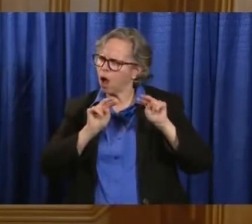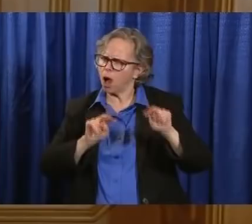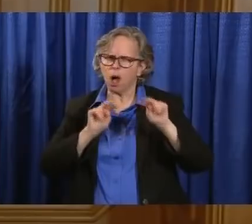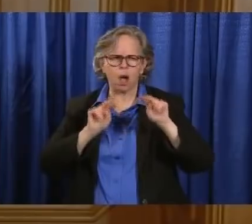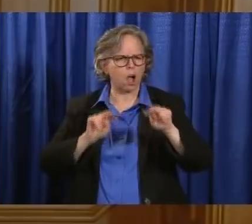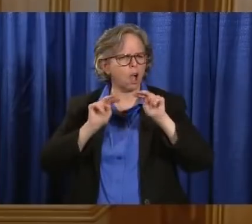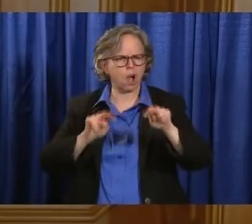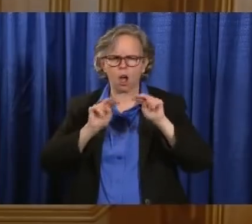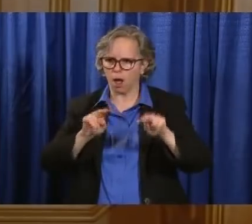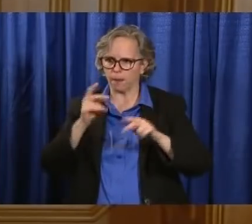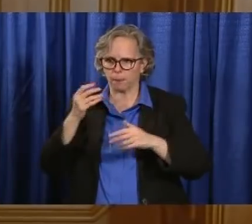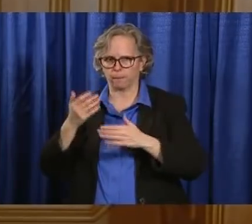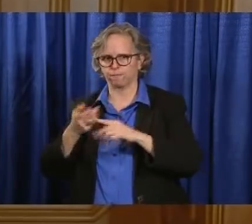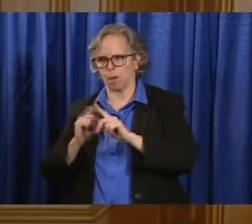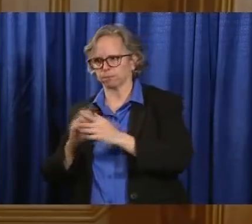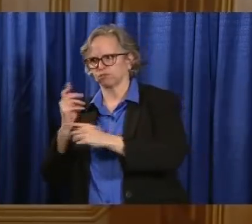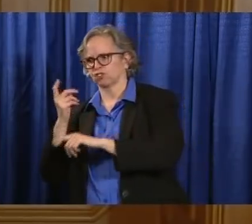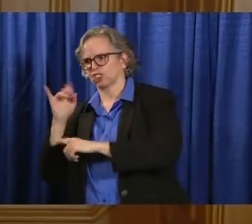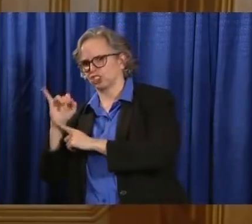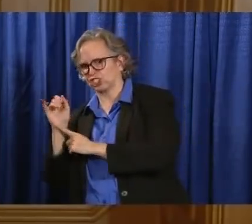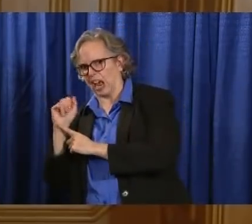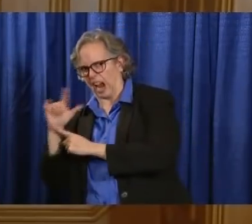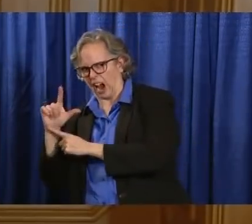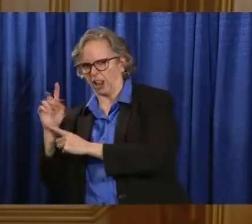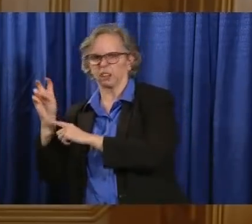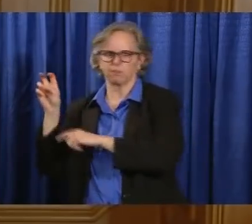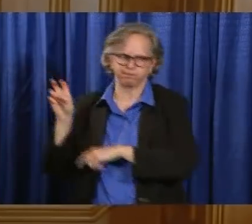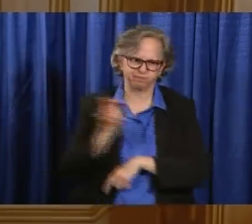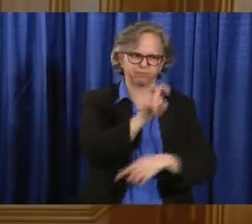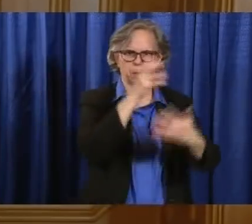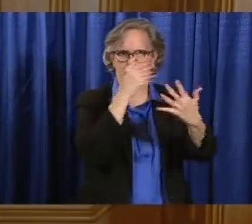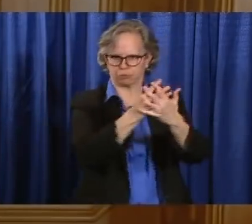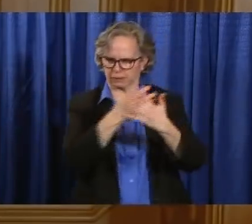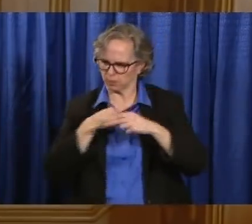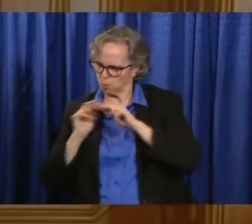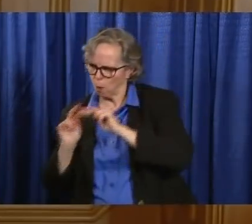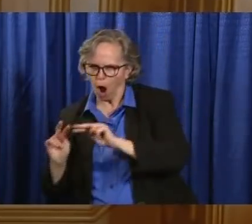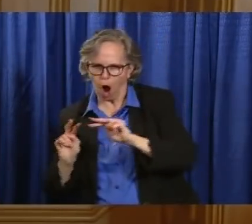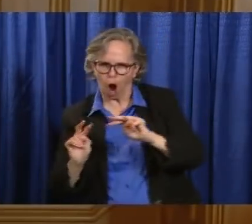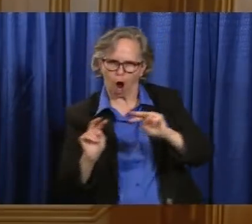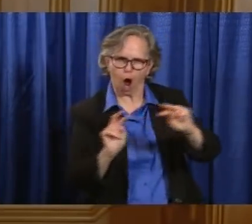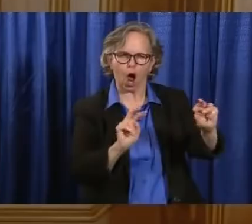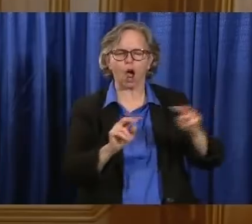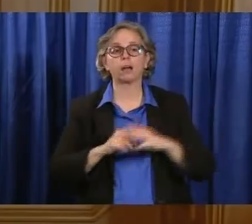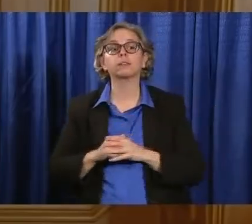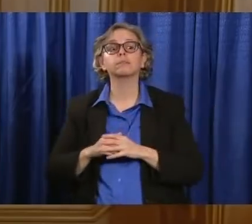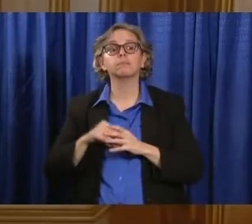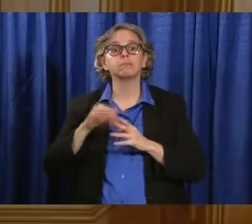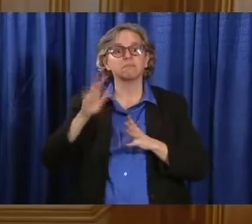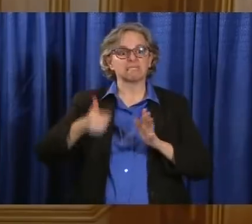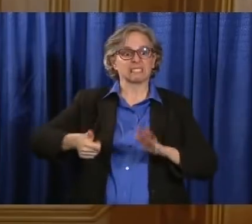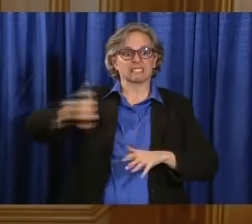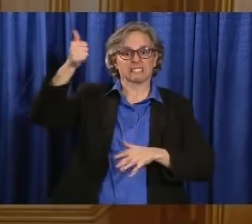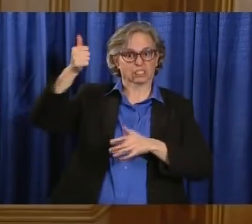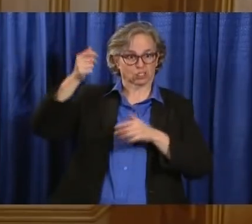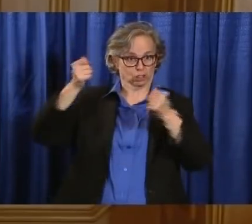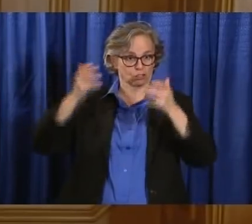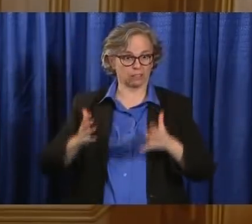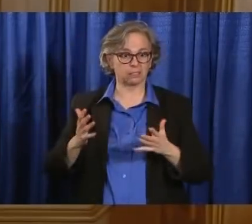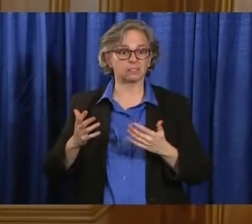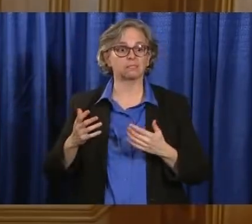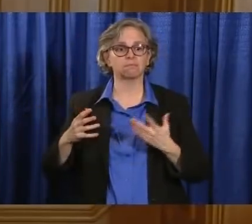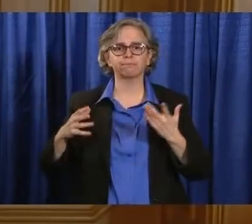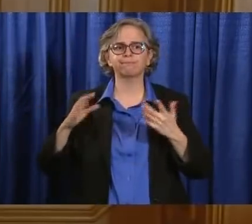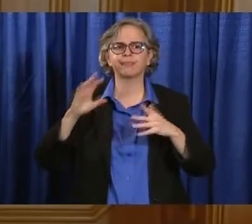as well. No one with a symptom is admitted. Director also has a 5-week period